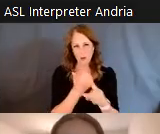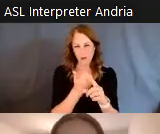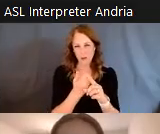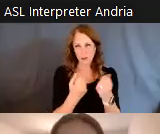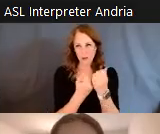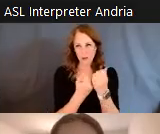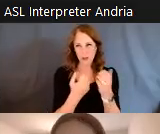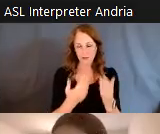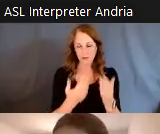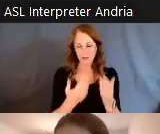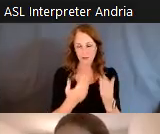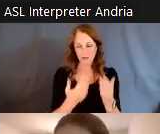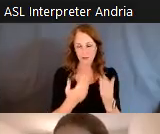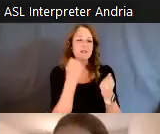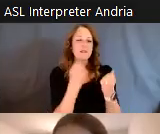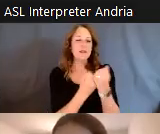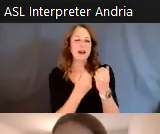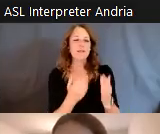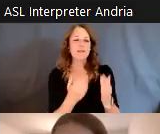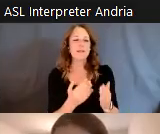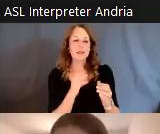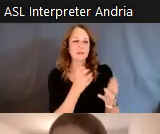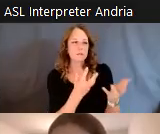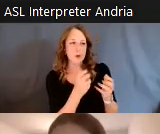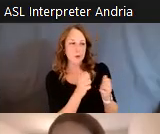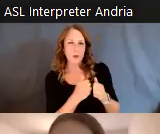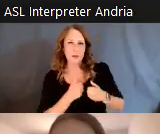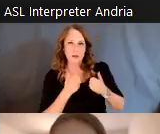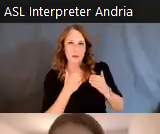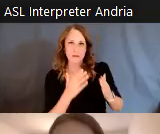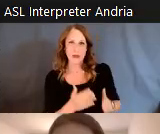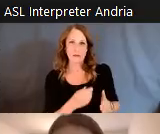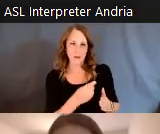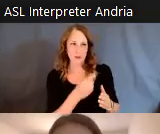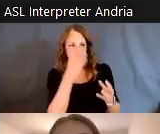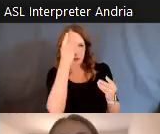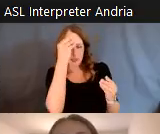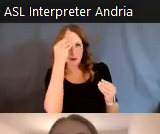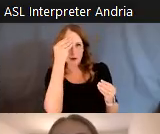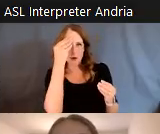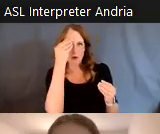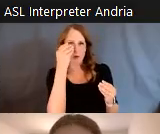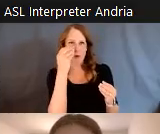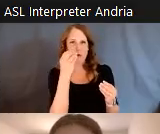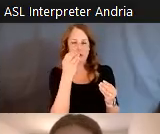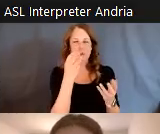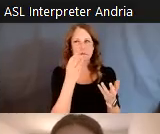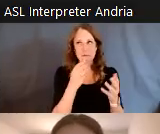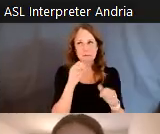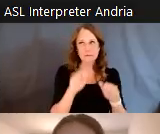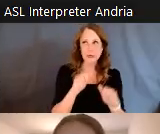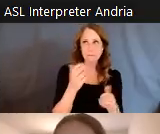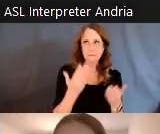advocates working with survivors who are thinking about or are engaging with law